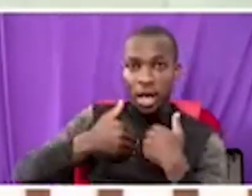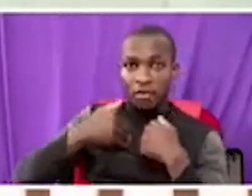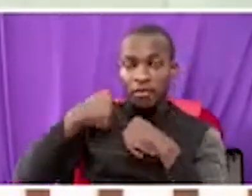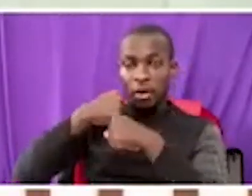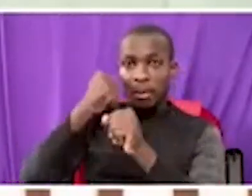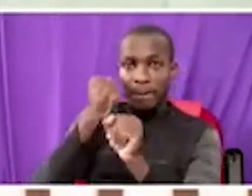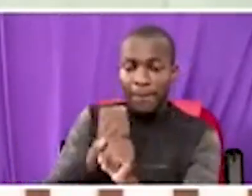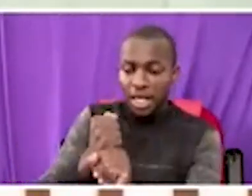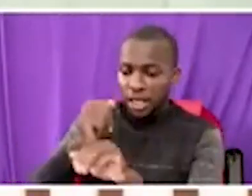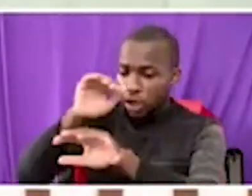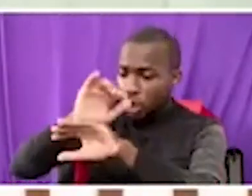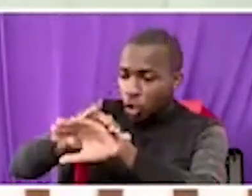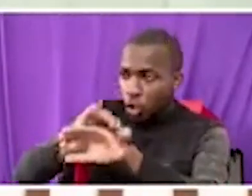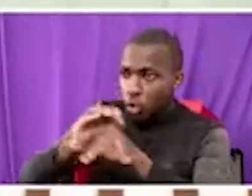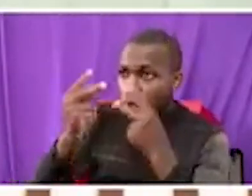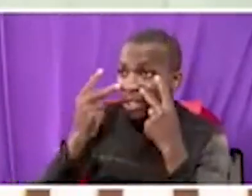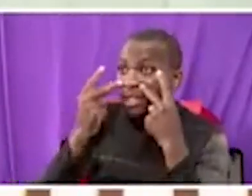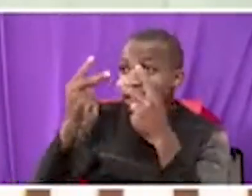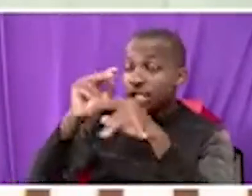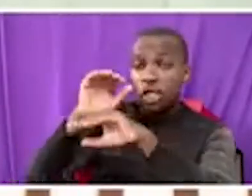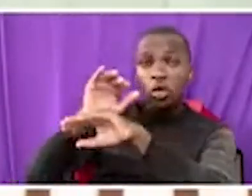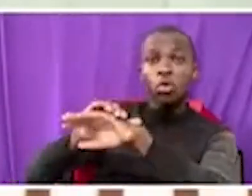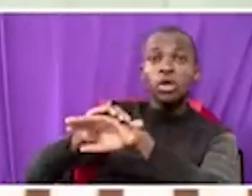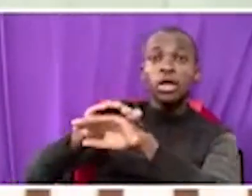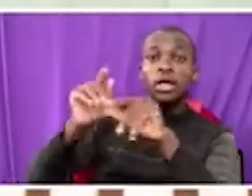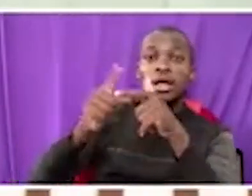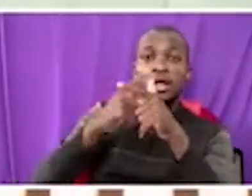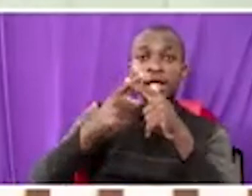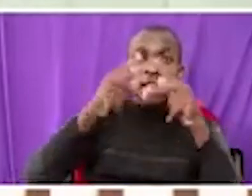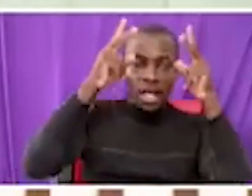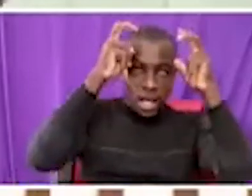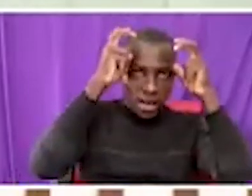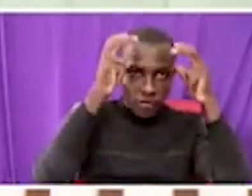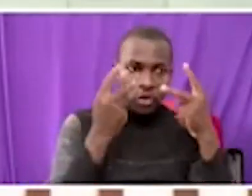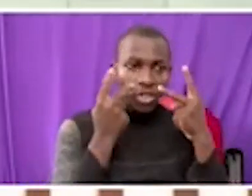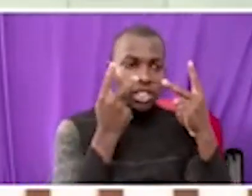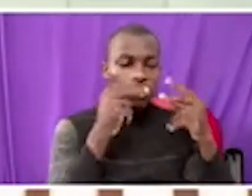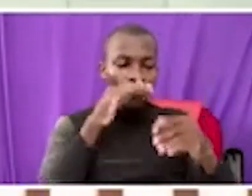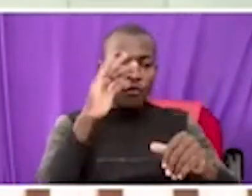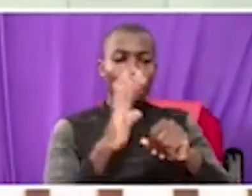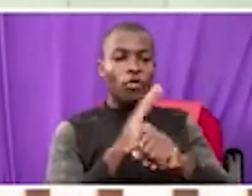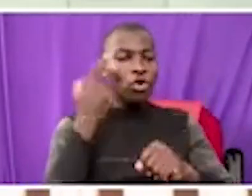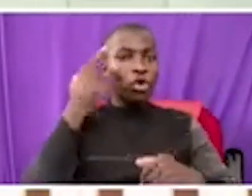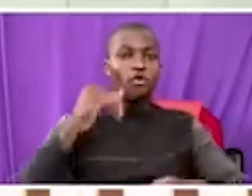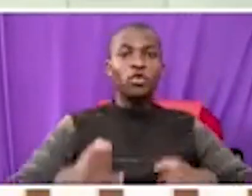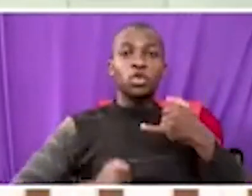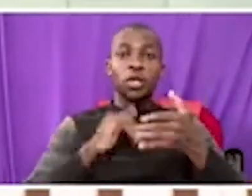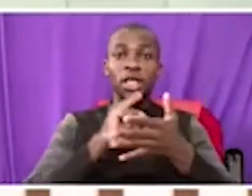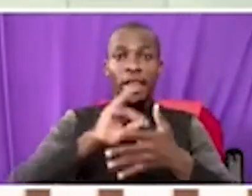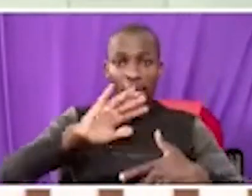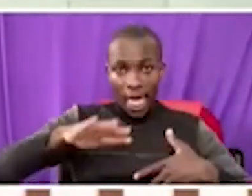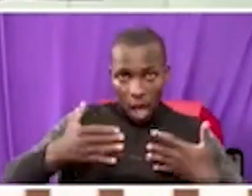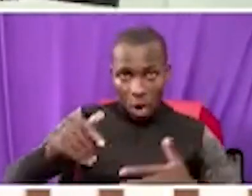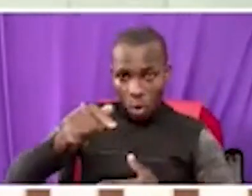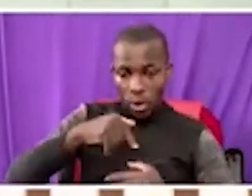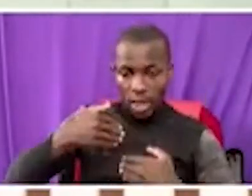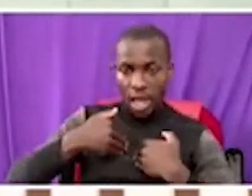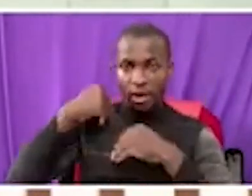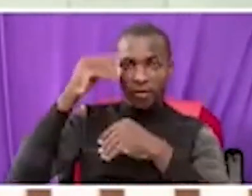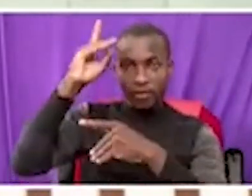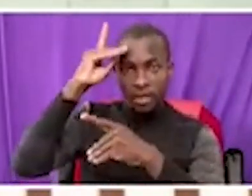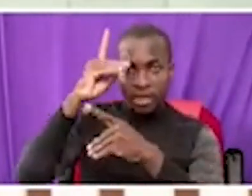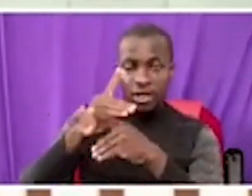to look ugly and the evil to look full of charm. They are like the negative and positive poles of an electric current. If